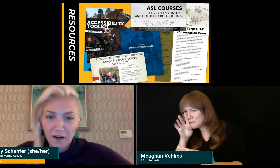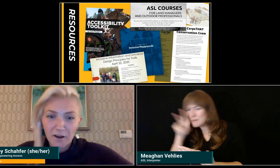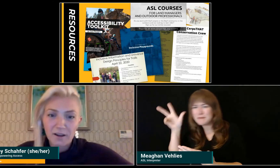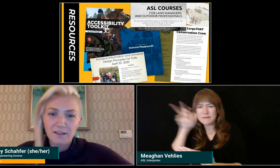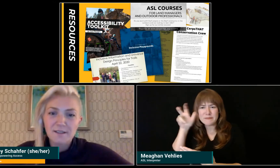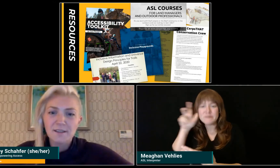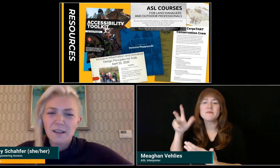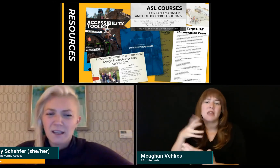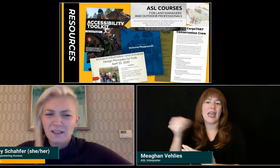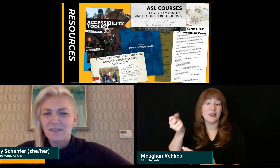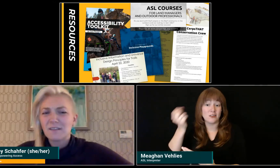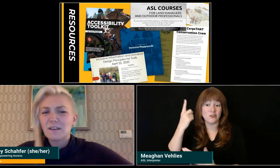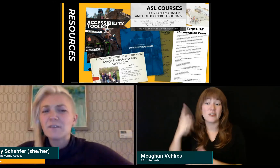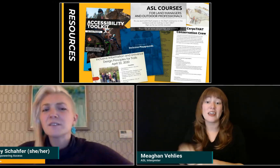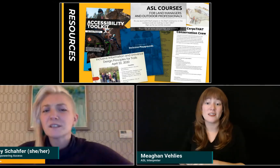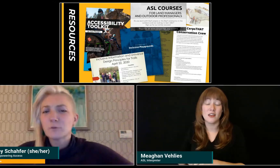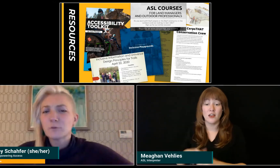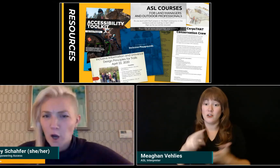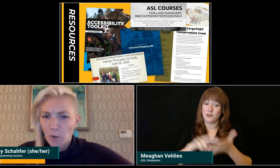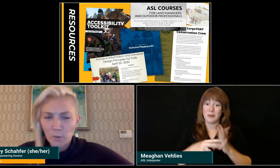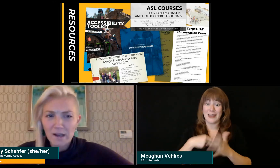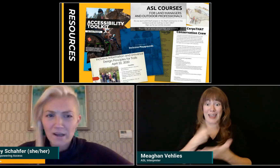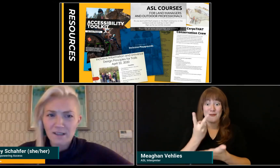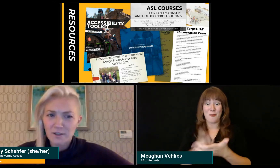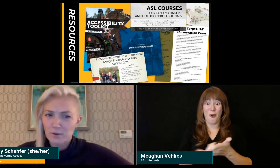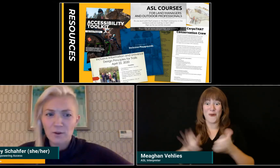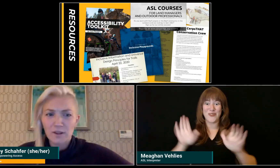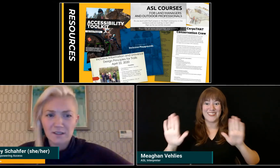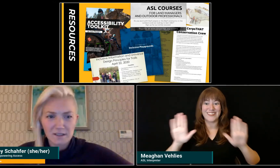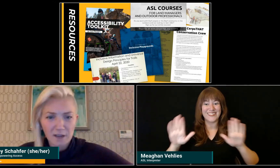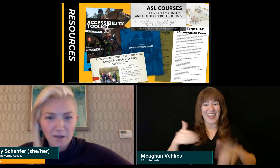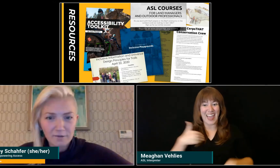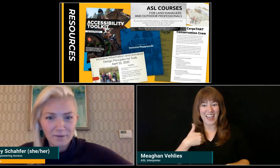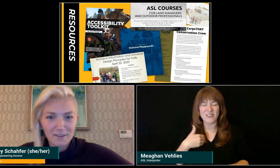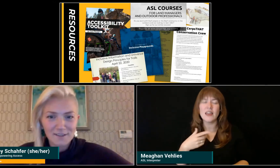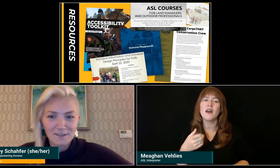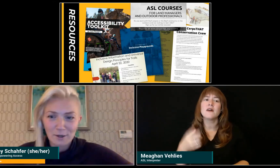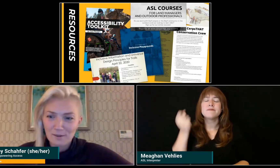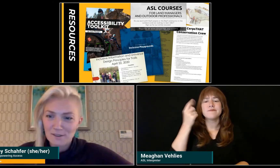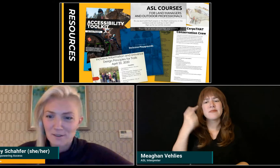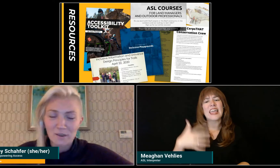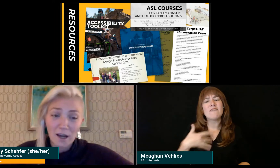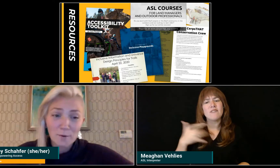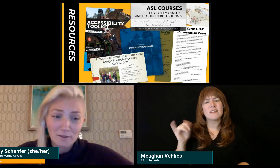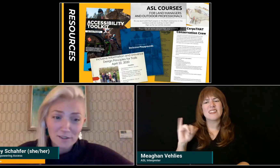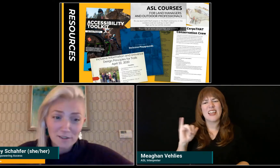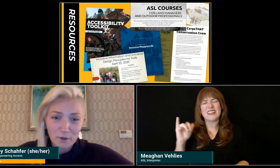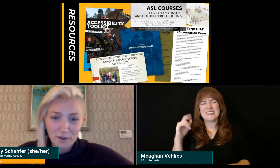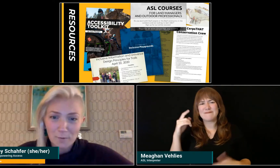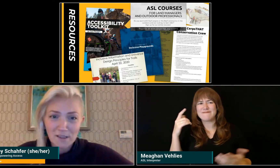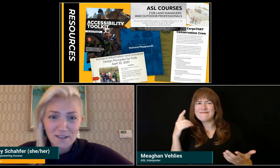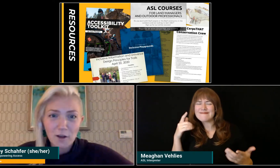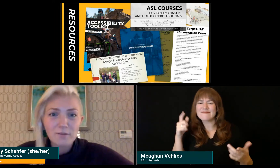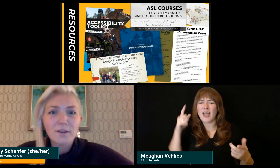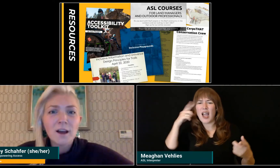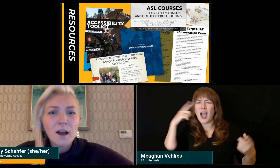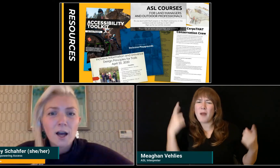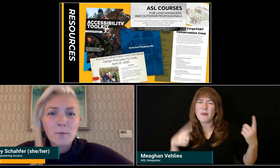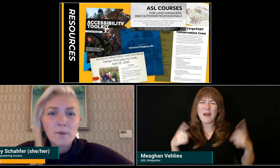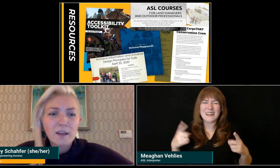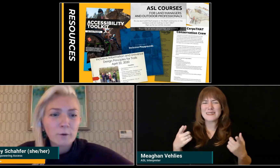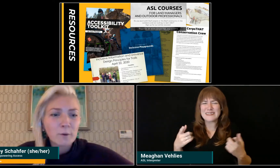both there. It feels like sort of a compromise, and I don't know that it's enough. That's, still something I'm obviously working on